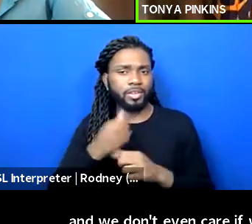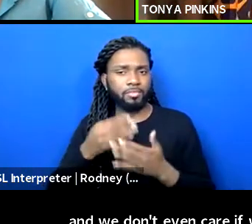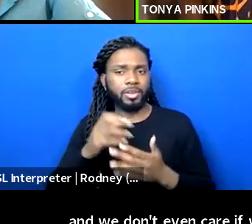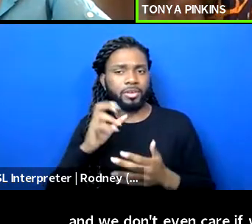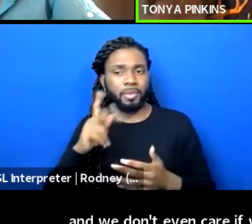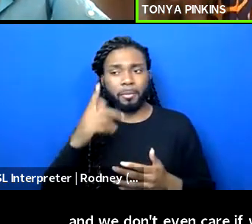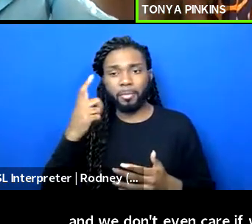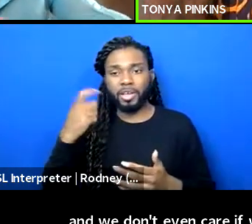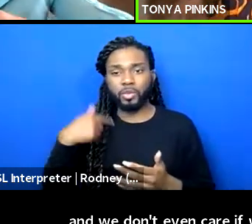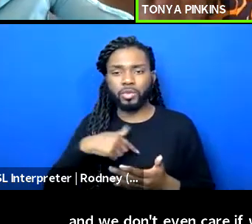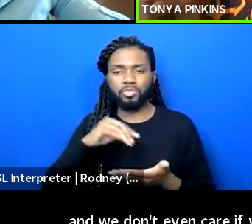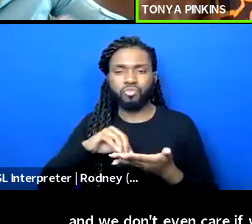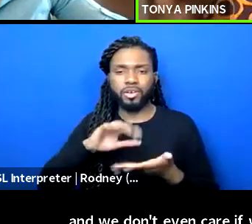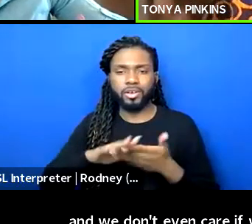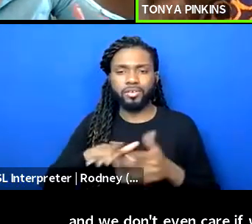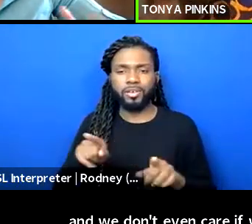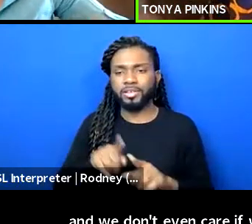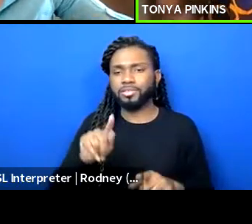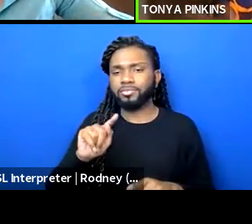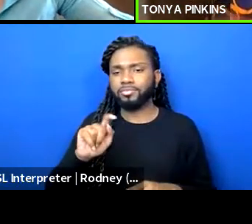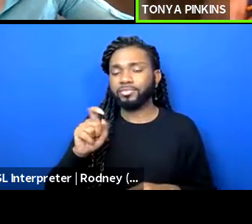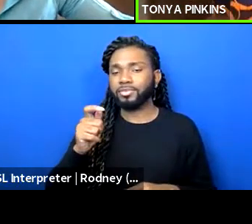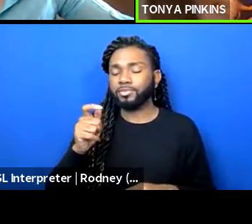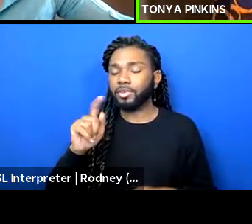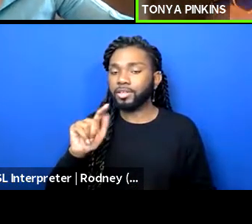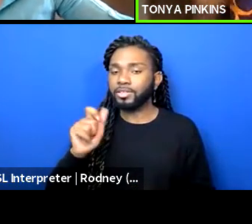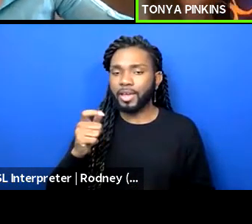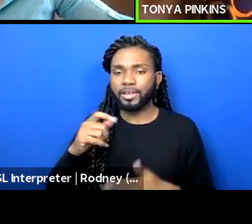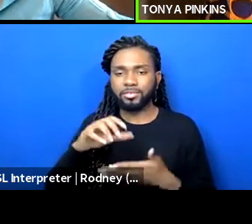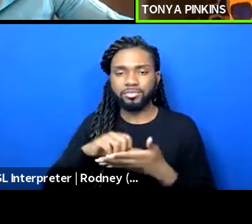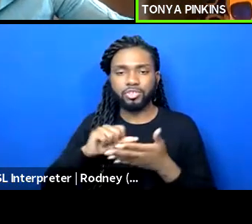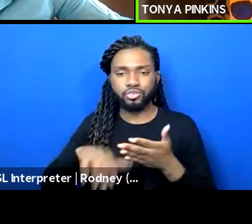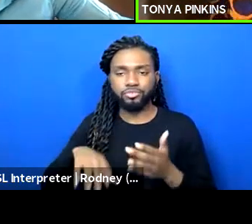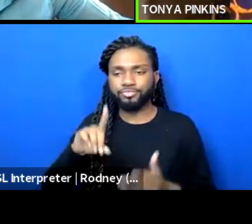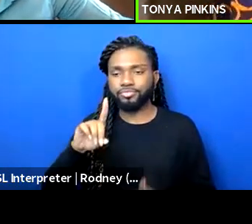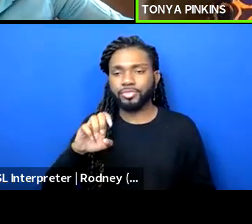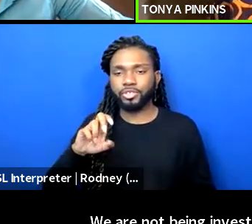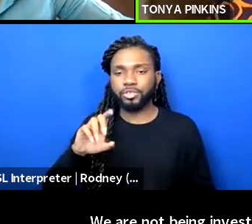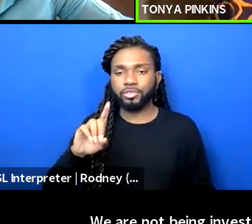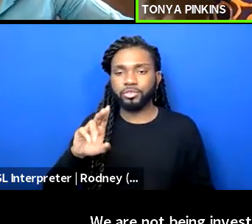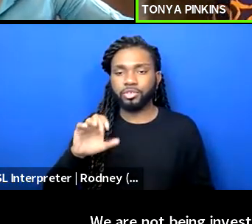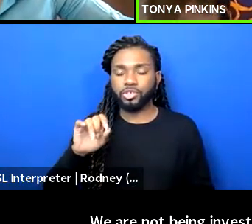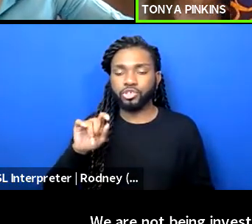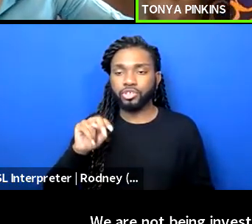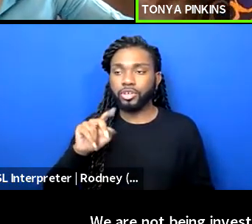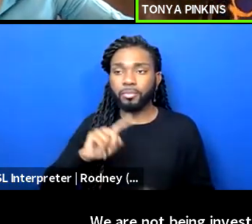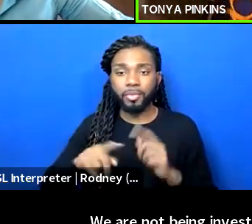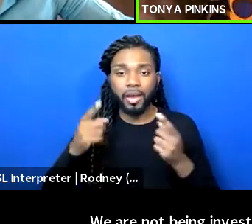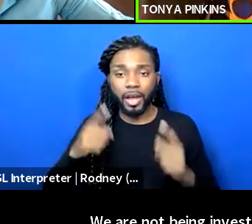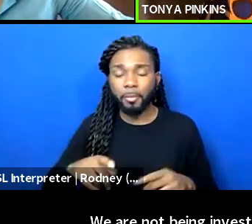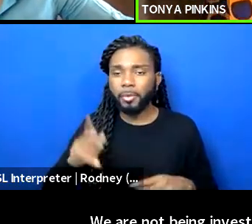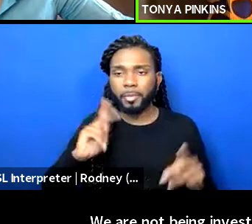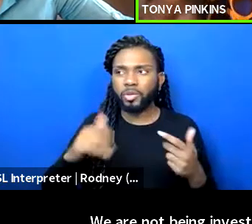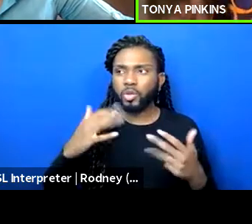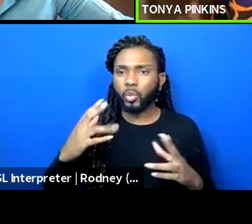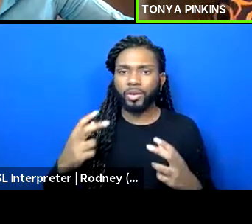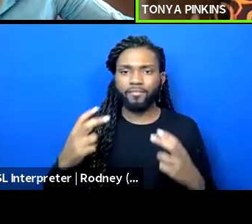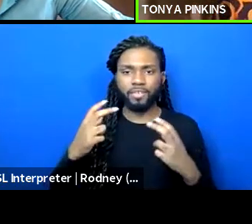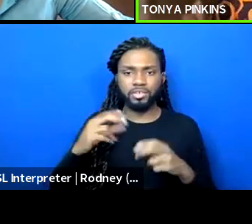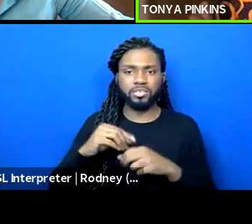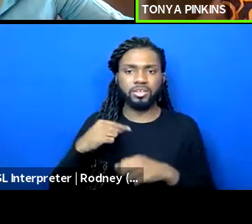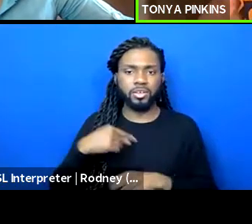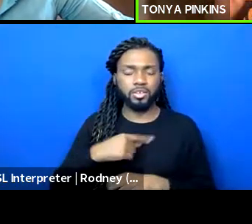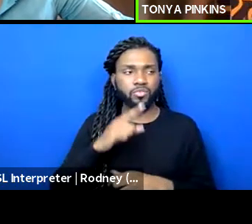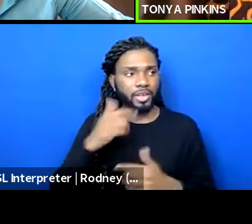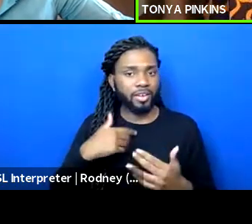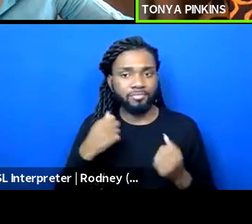We are not being invested in because people don't want to invest in us. There is plenty of money to be made